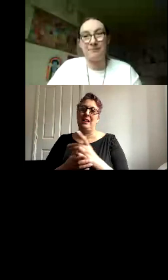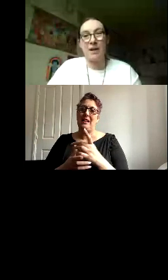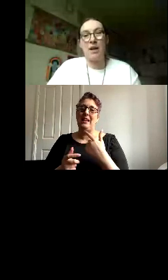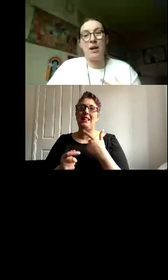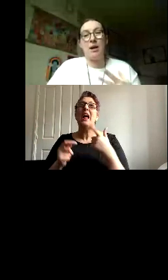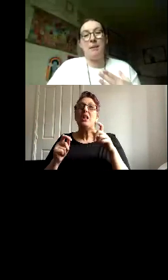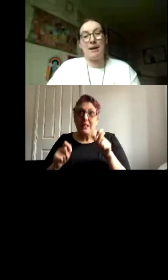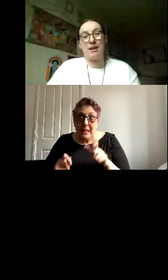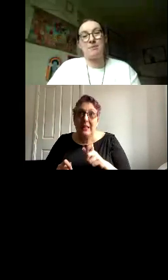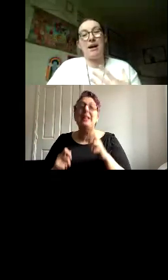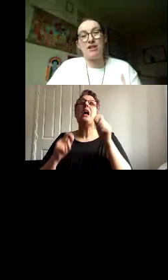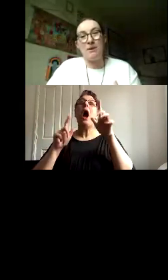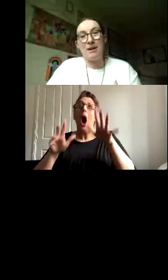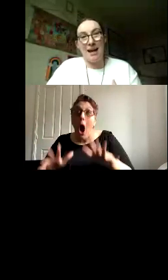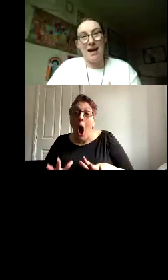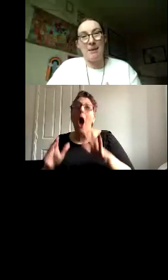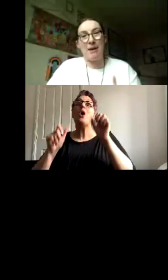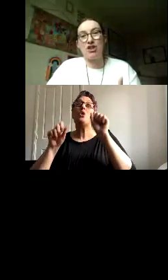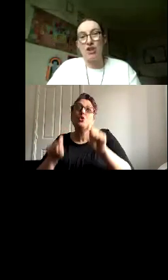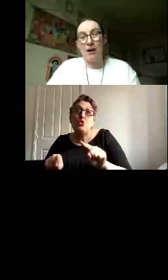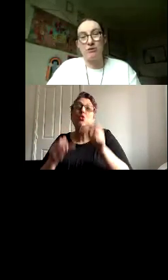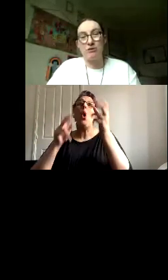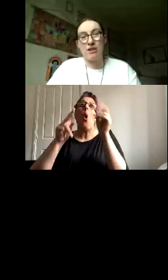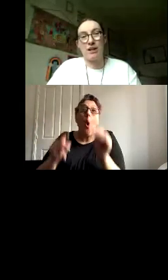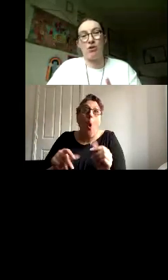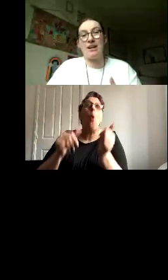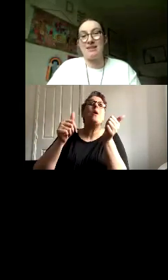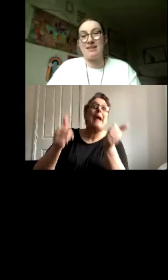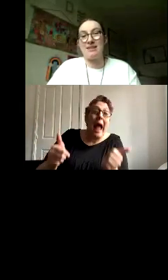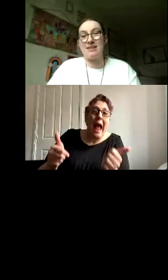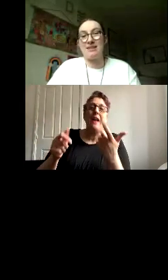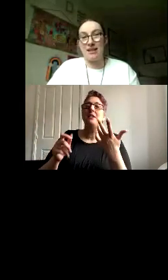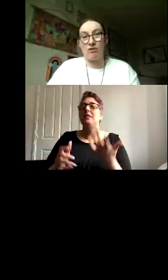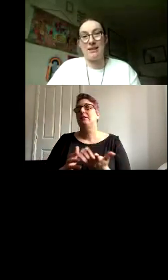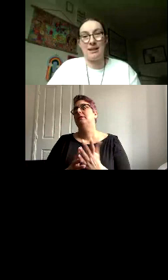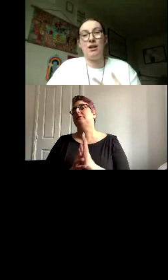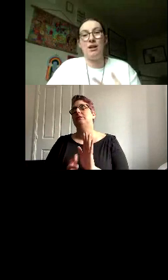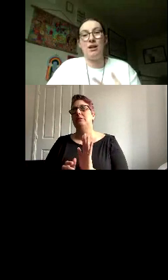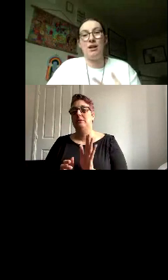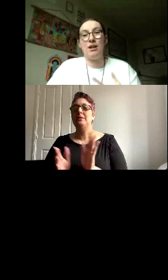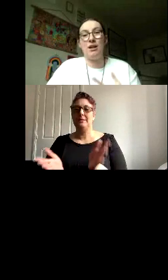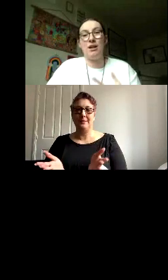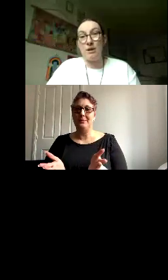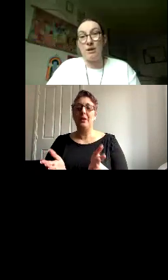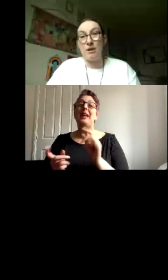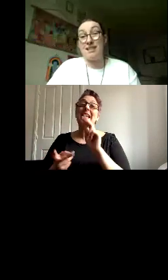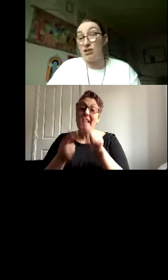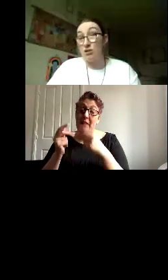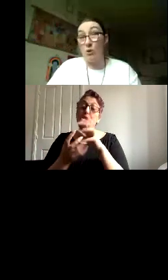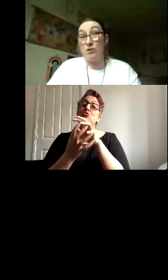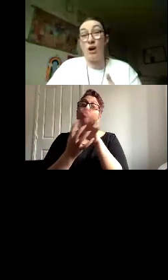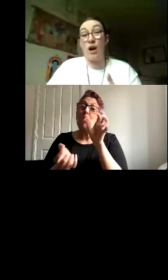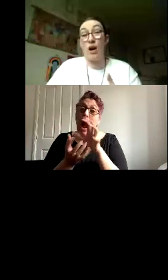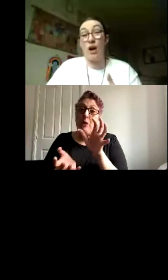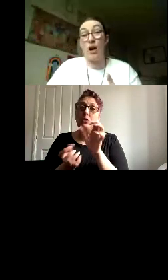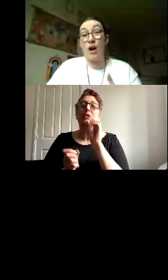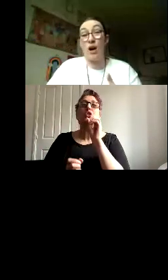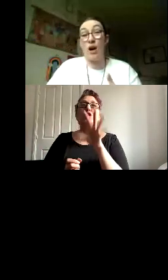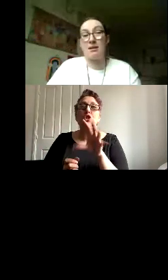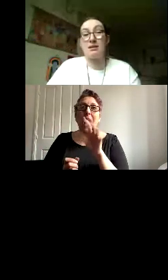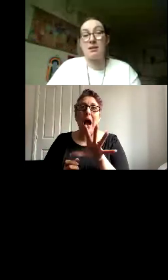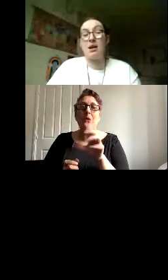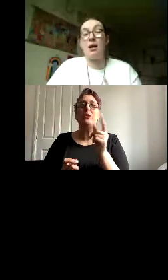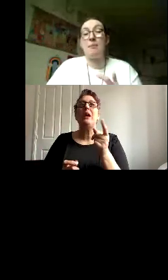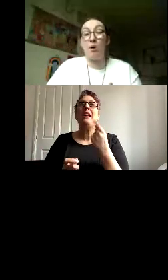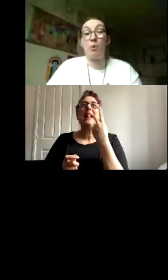speech. Because by doing that, by shouting or exaggerating, what you will do is distort not only